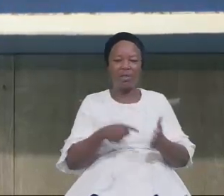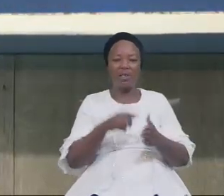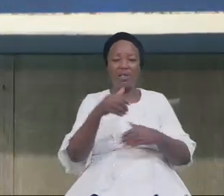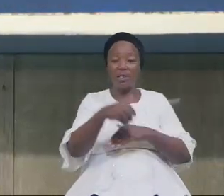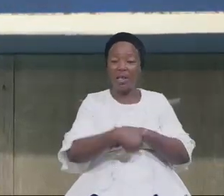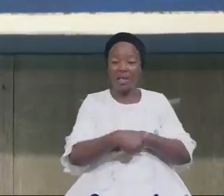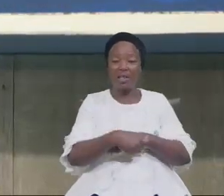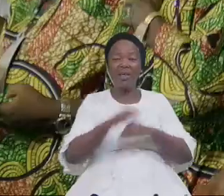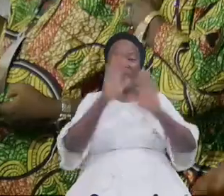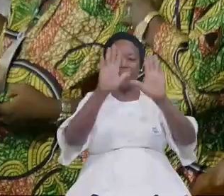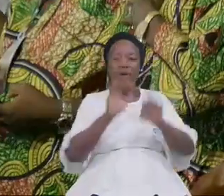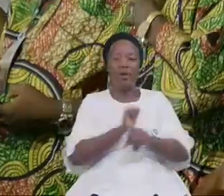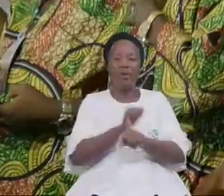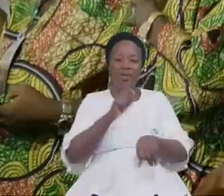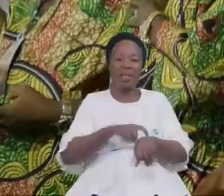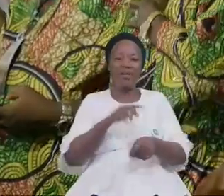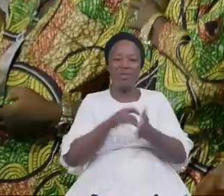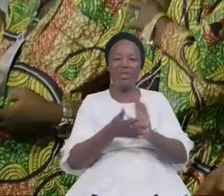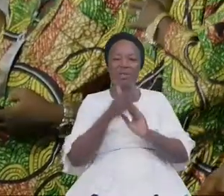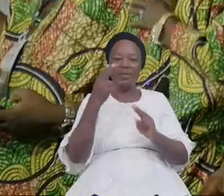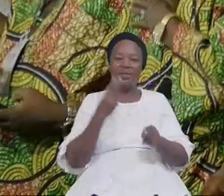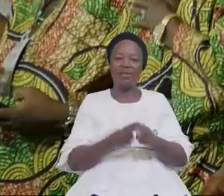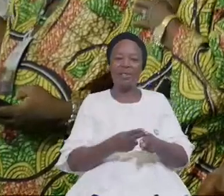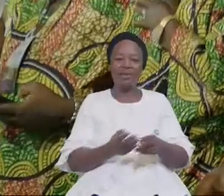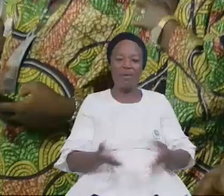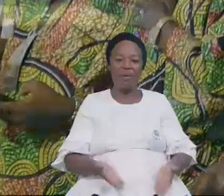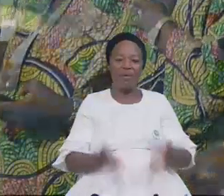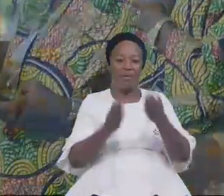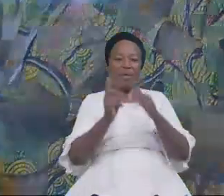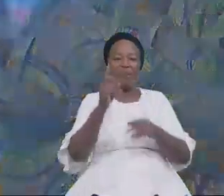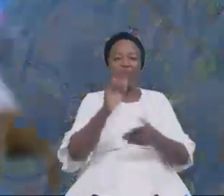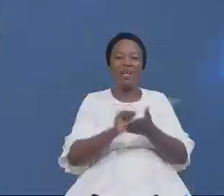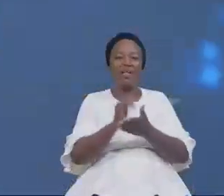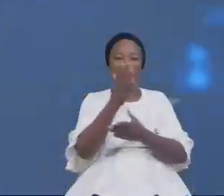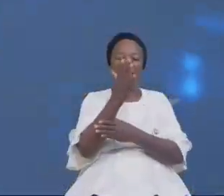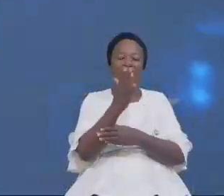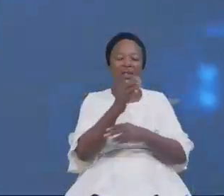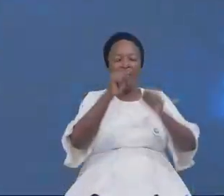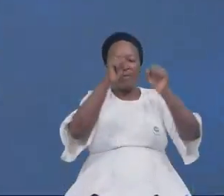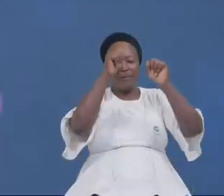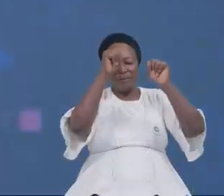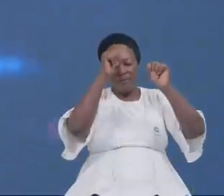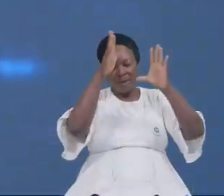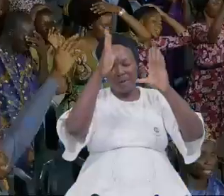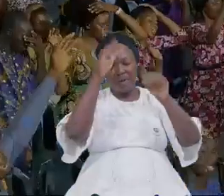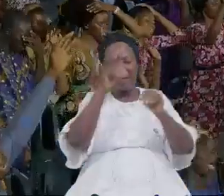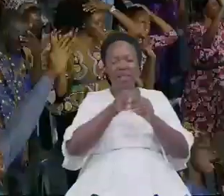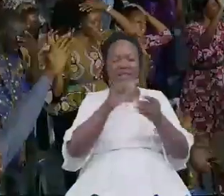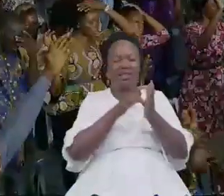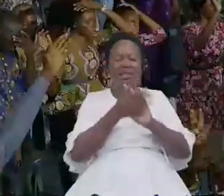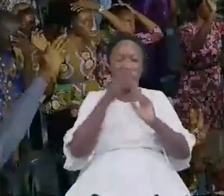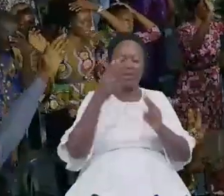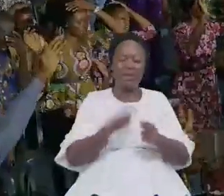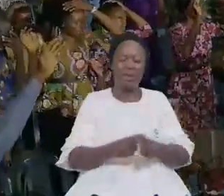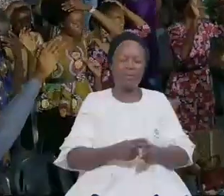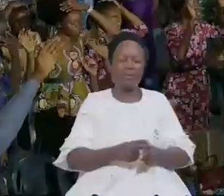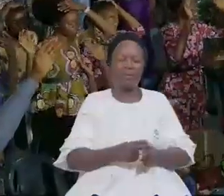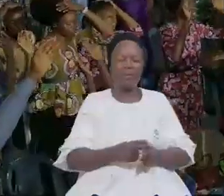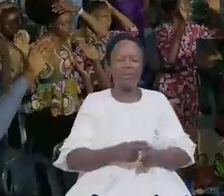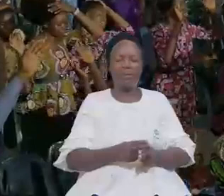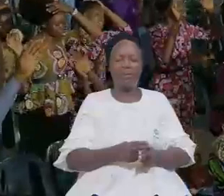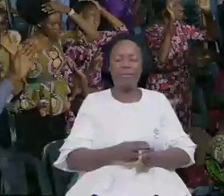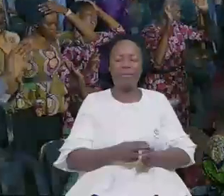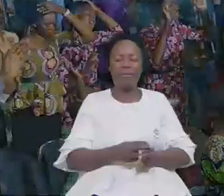miracle time. Raise up that hand. Father, in Jesus' name,